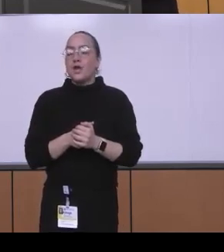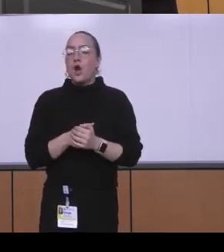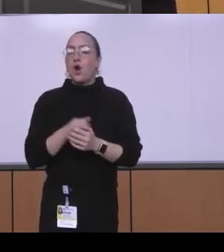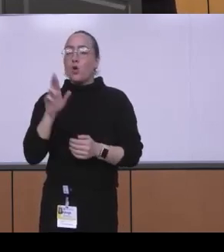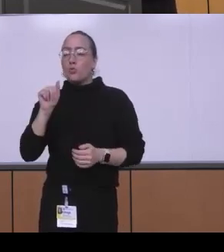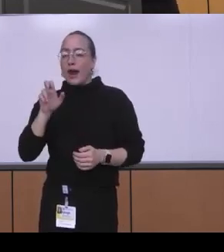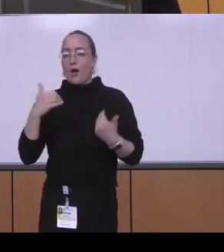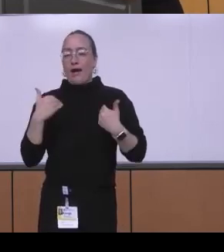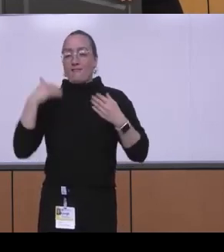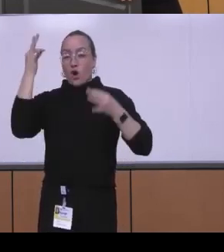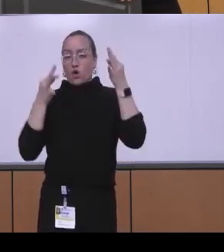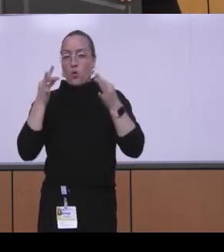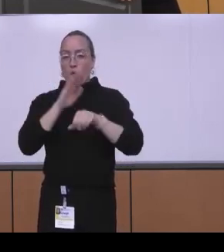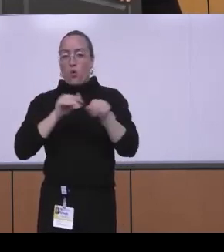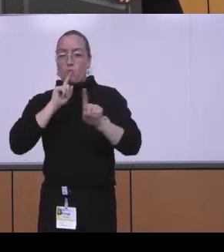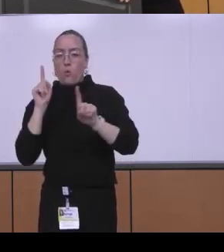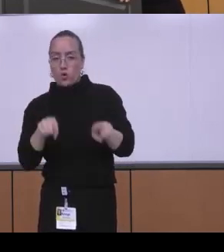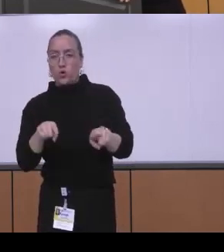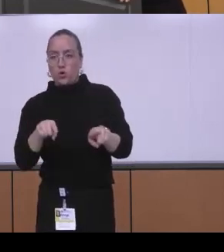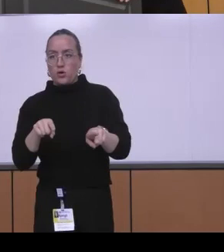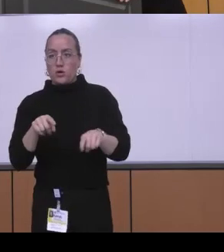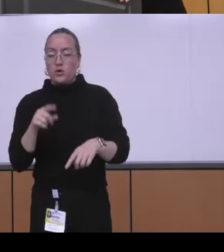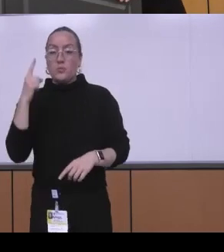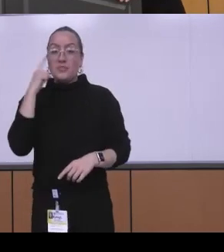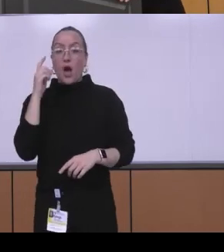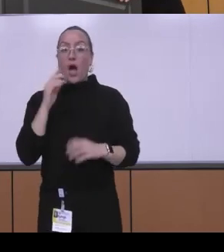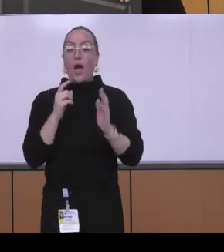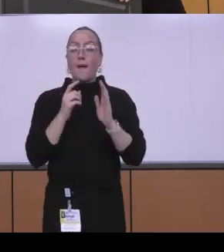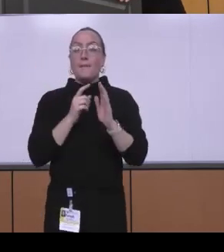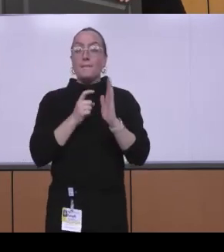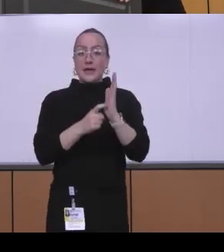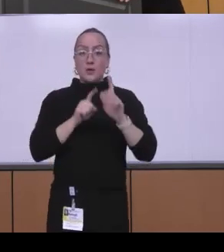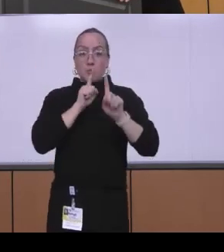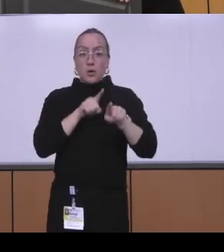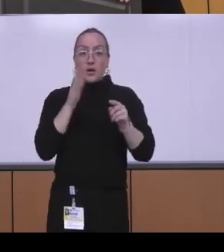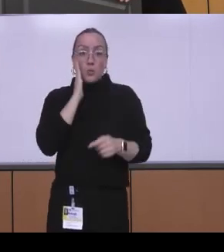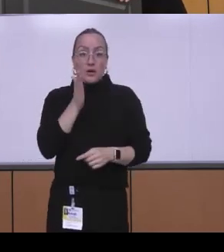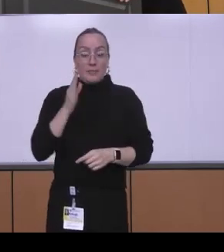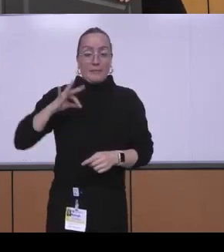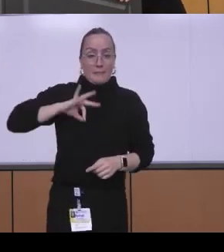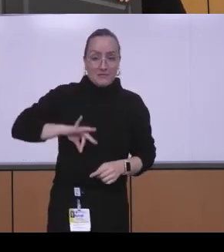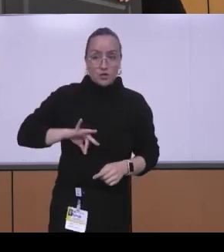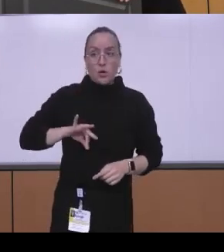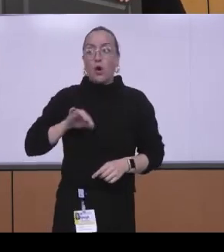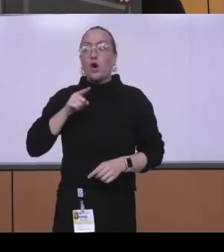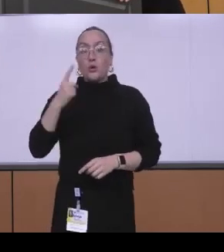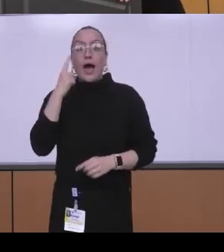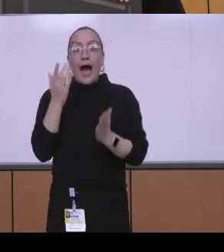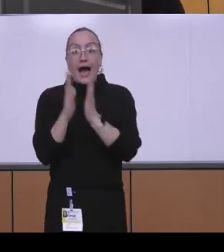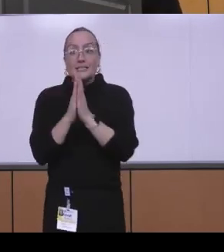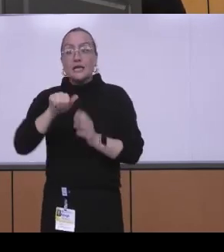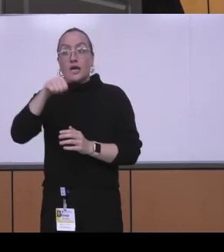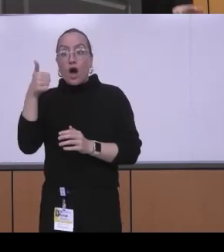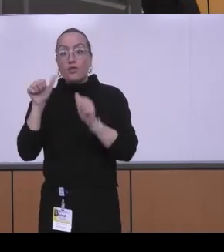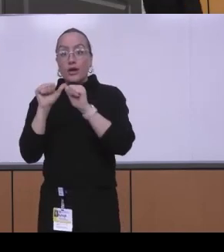ordered. More in-depth education for mandating reporting would be beneficial. Are you advocating to OCFS or other agencies for improved